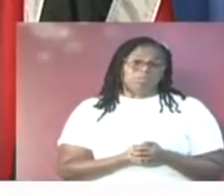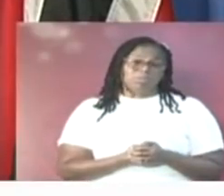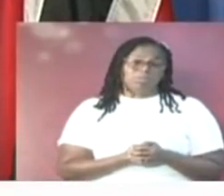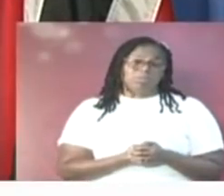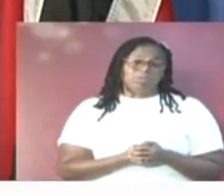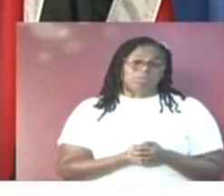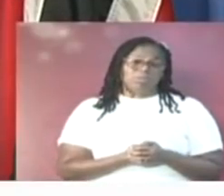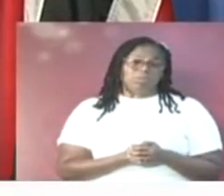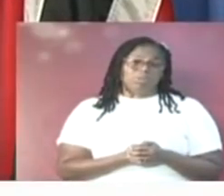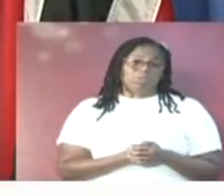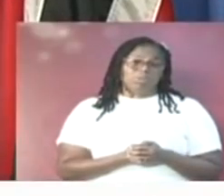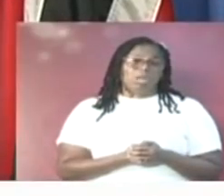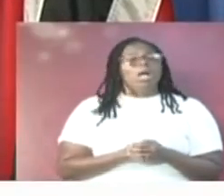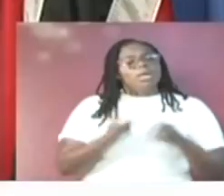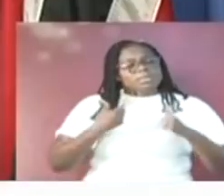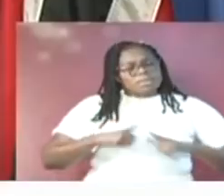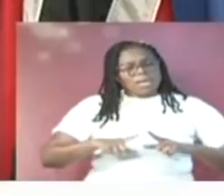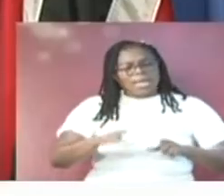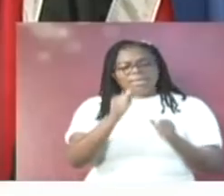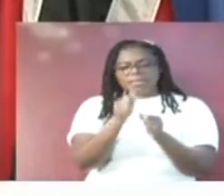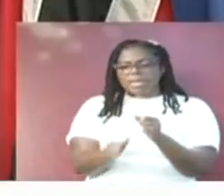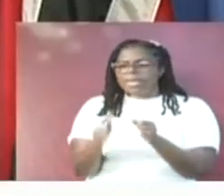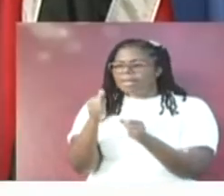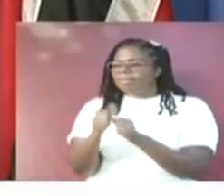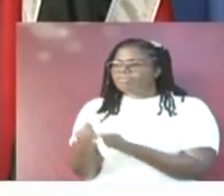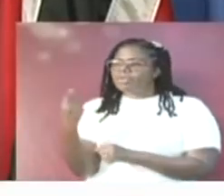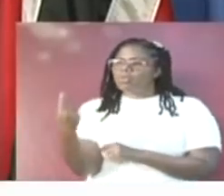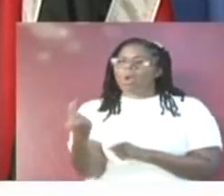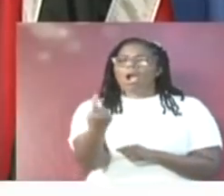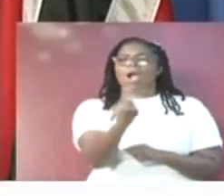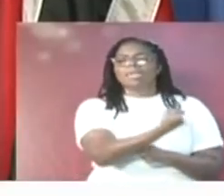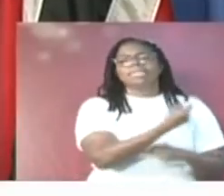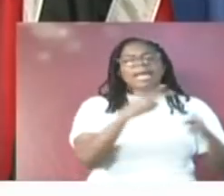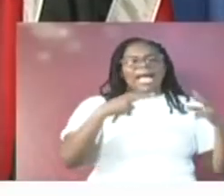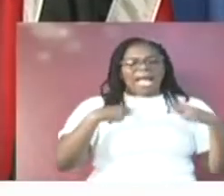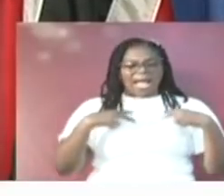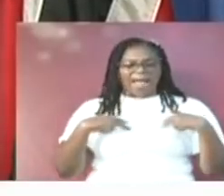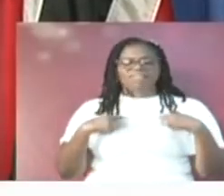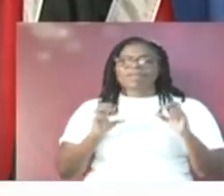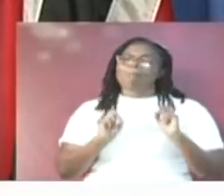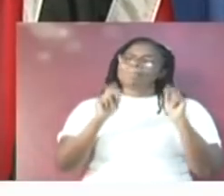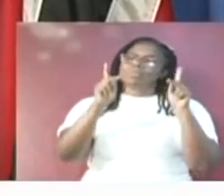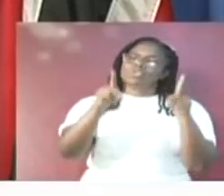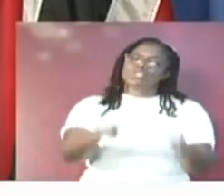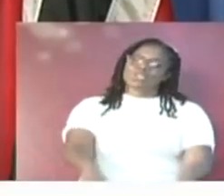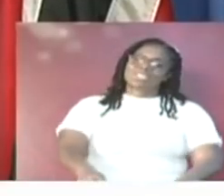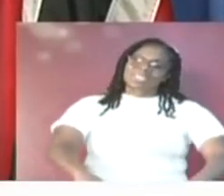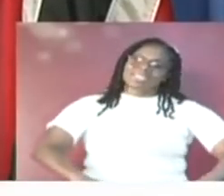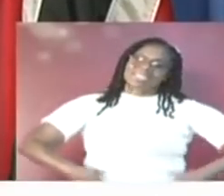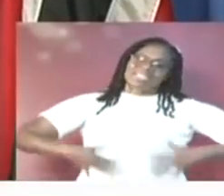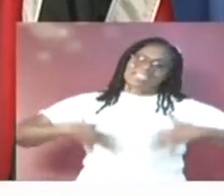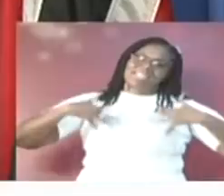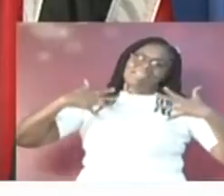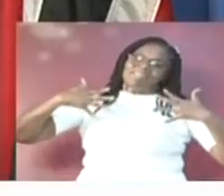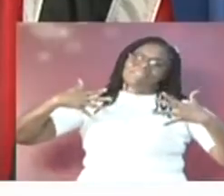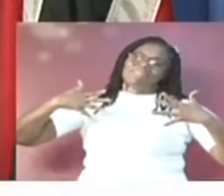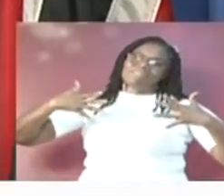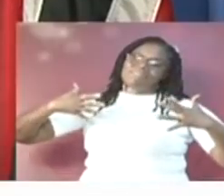allowing each person a good chance of surviving the onslaught of the